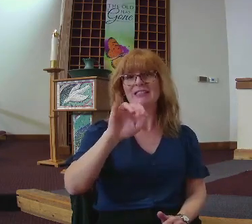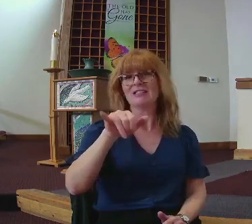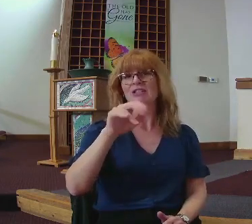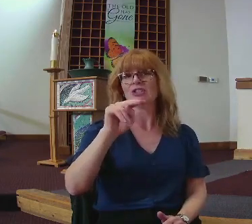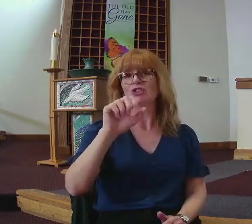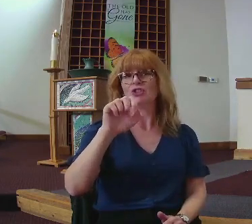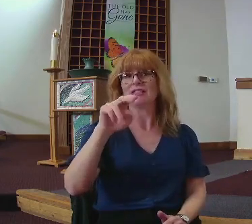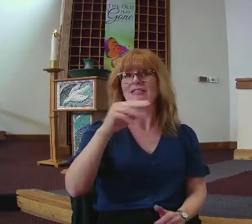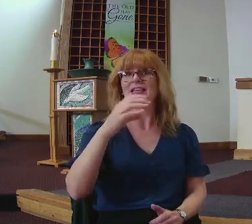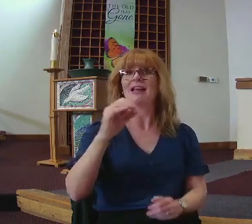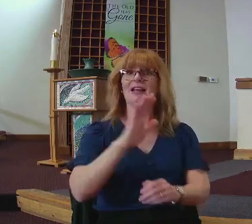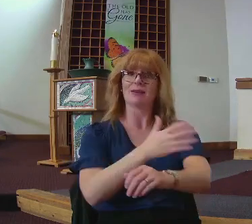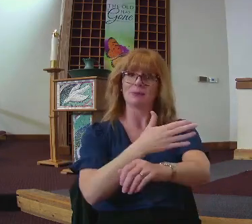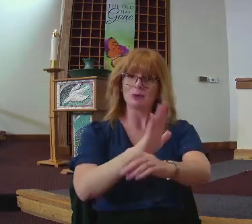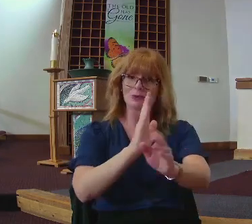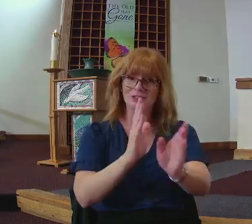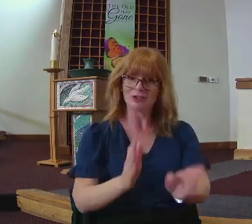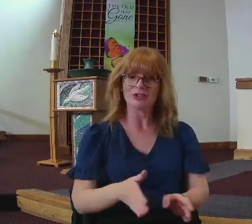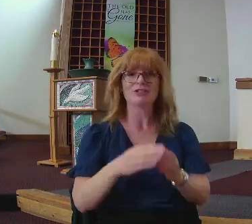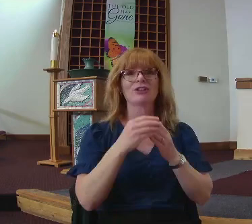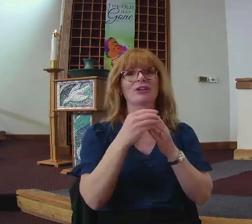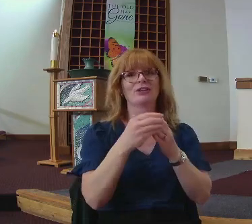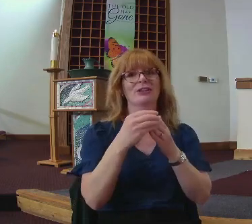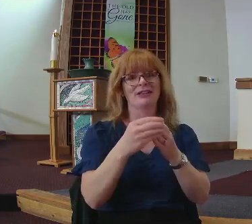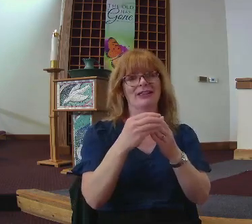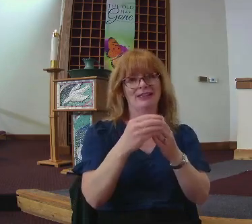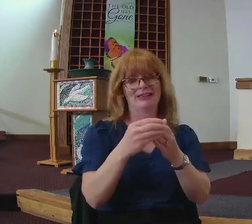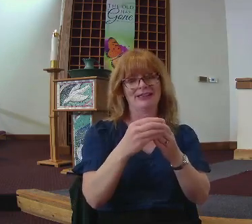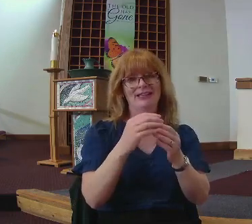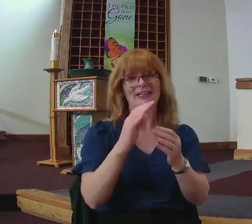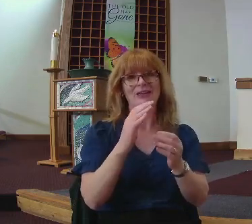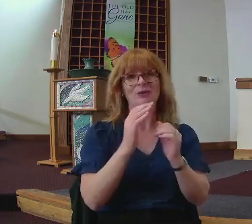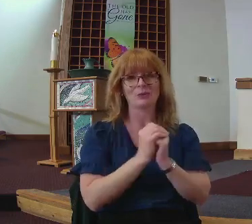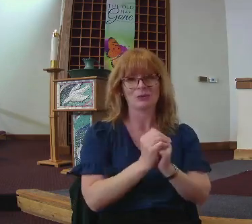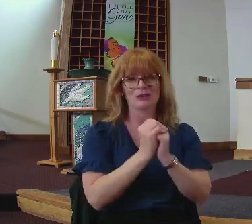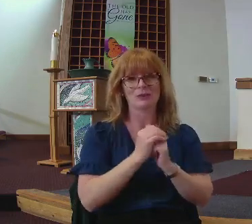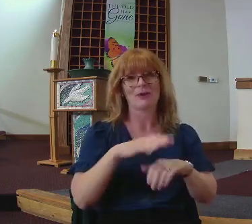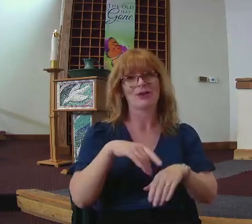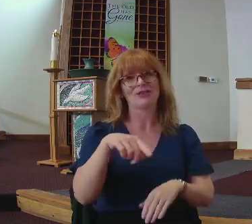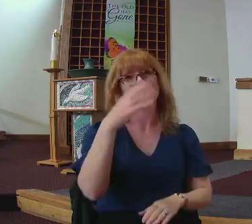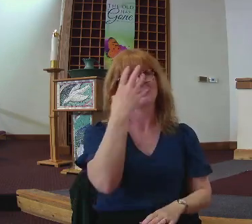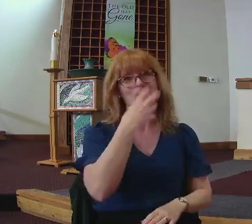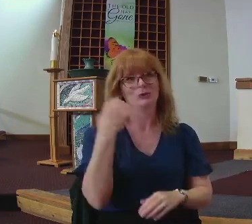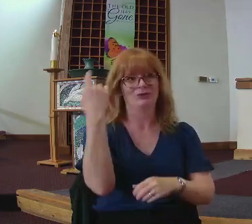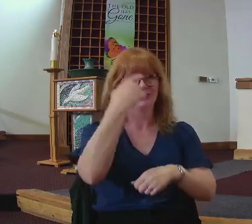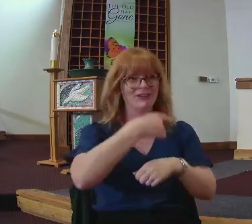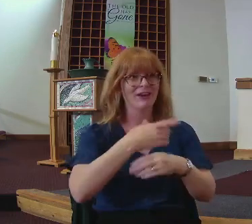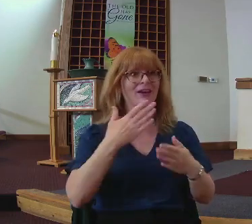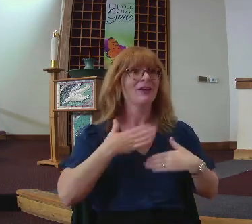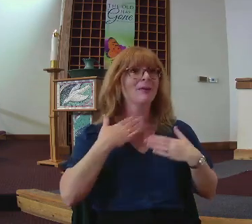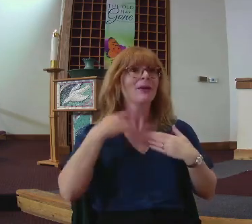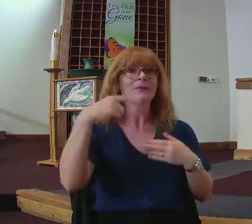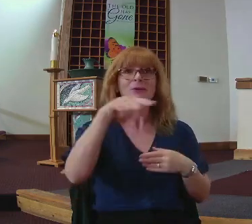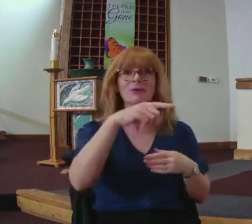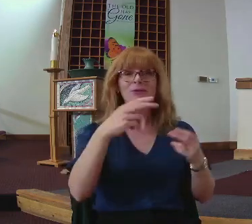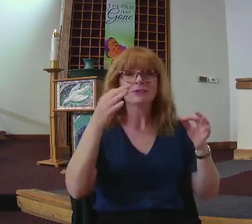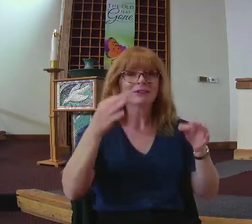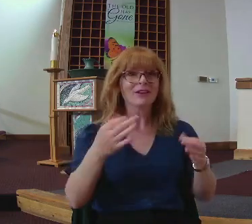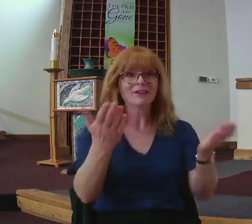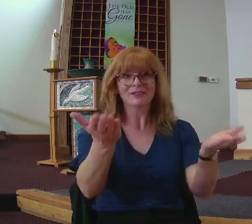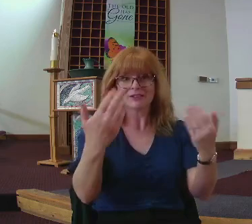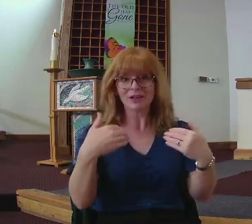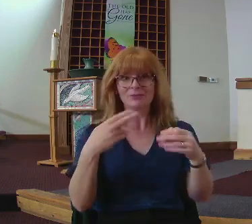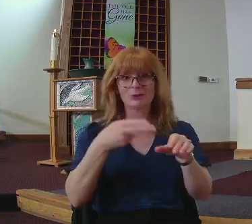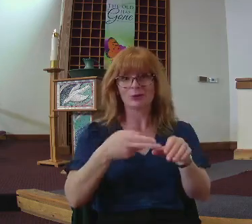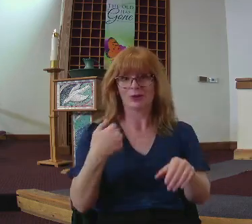Louise Avant, we are leading in worship on this beautiful day. I am so glad that you've chosen to gather in the sanctuary and be